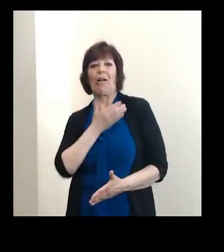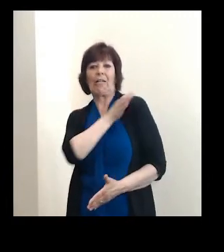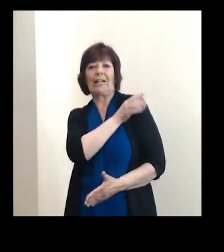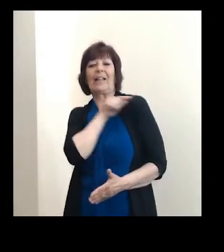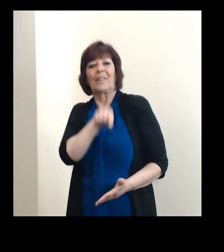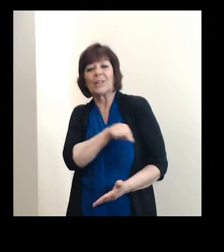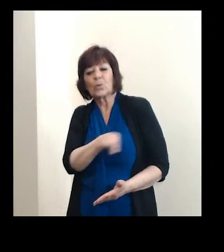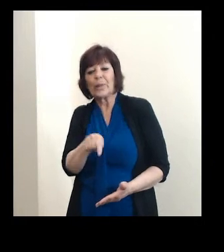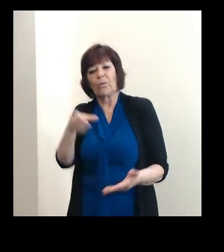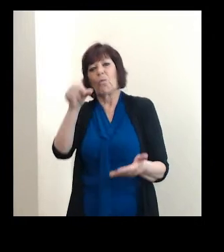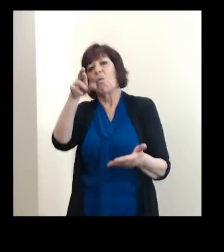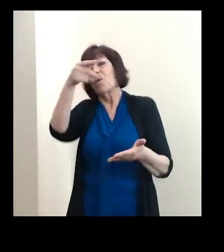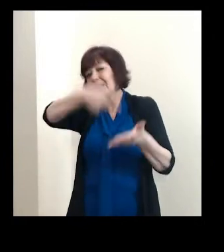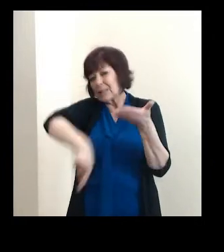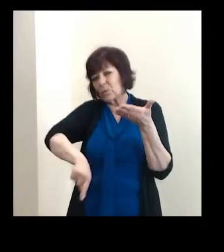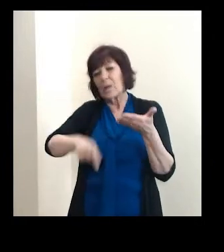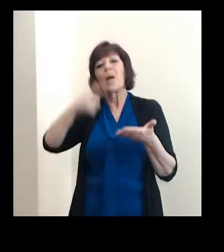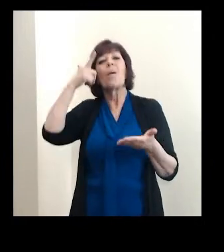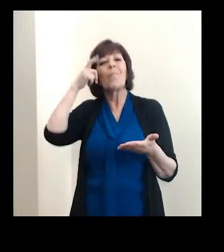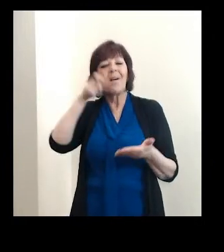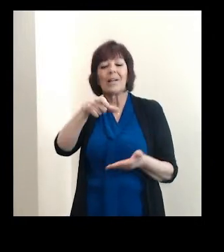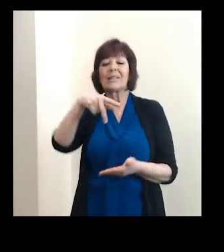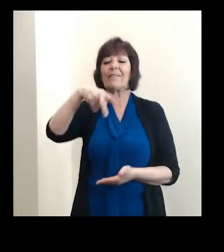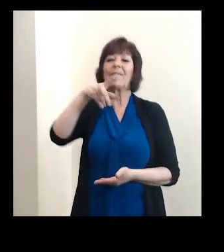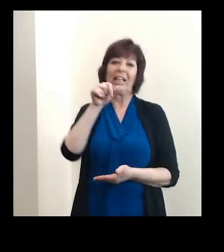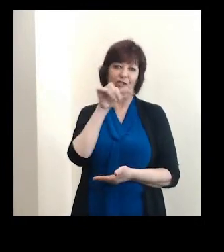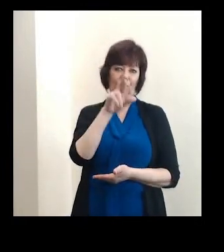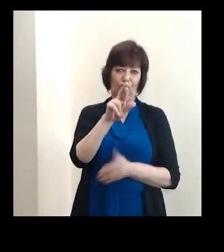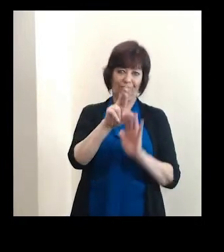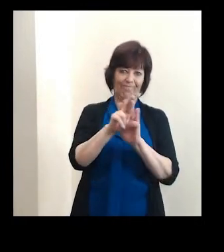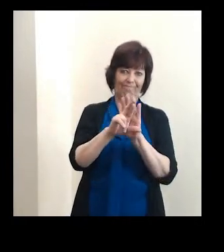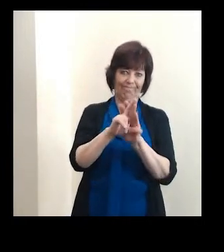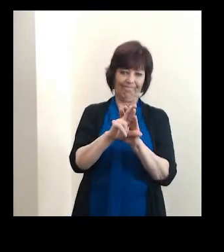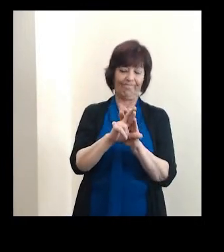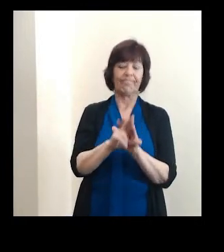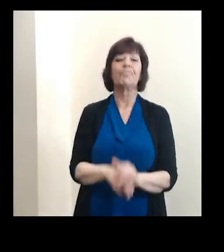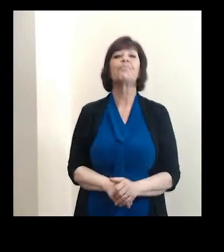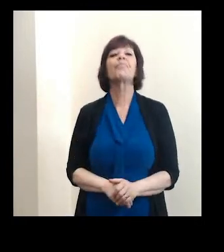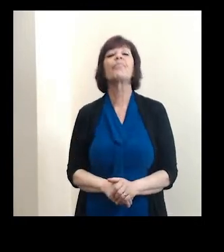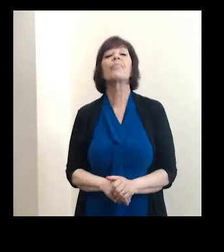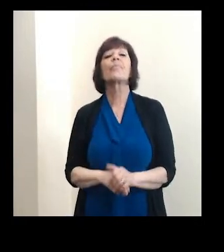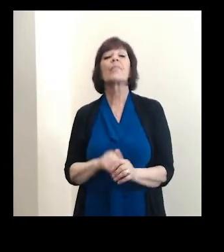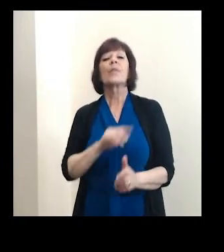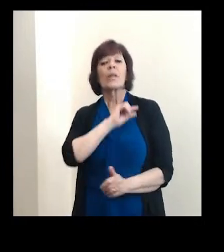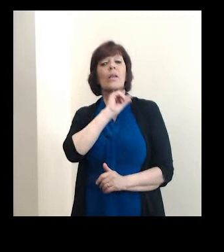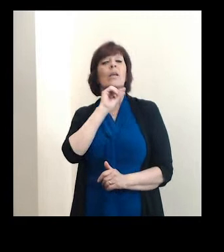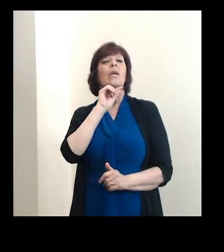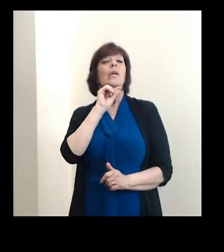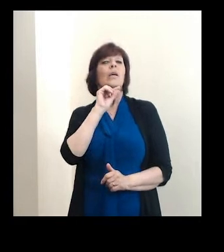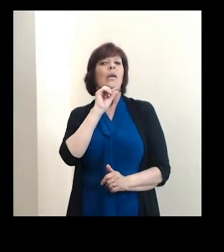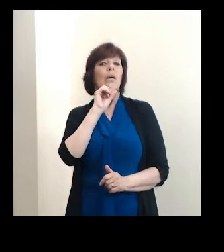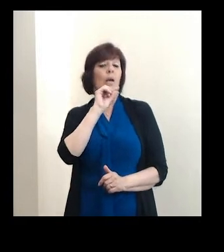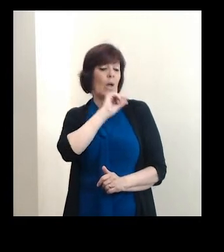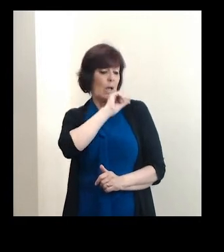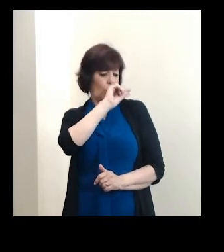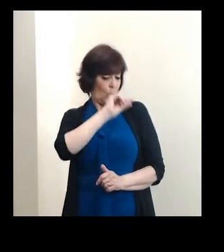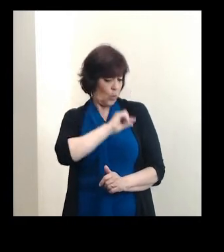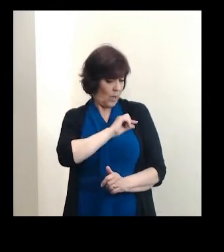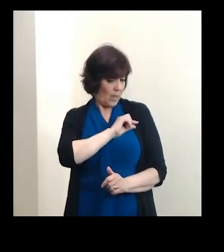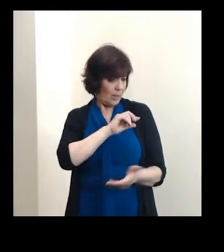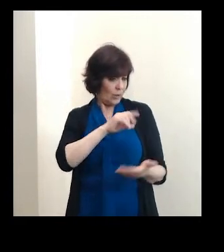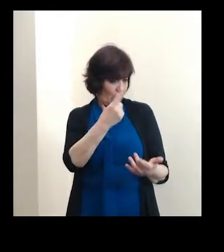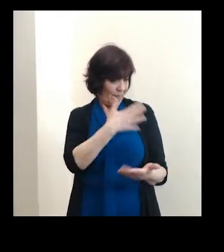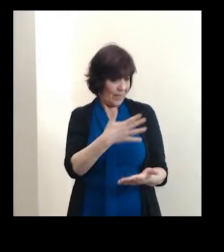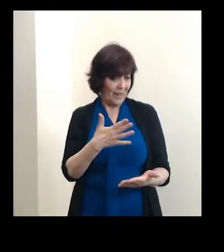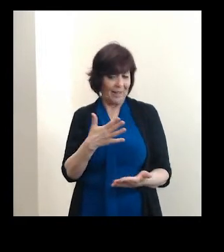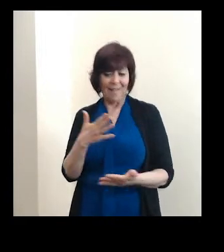or next week, just because of the lack of receiving Pfizer. Eligibility does not mean availability. Availability is increasing. That is a